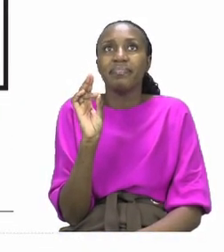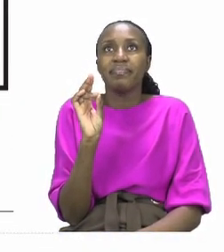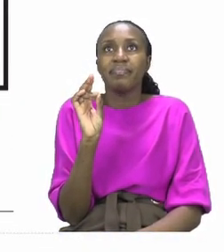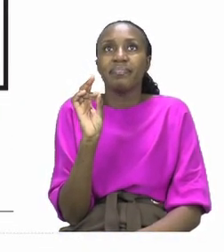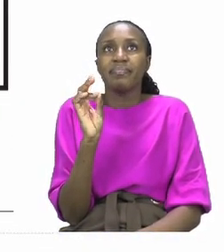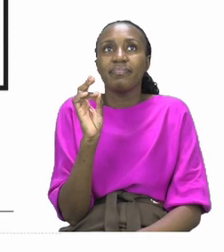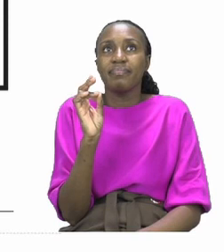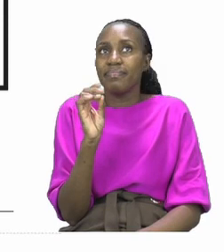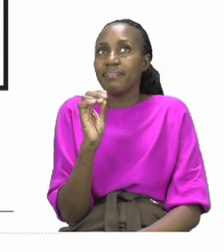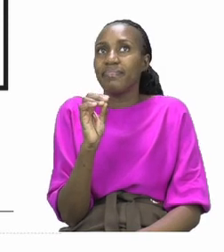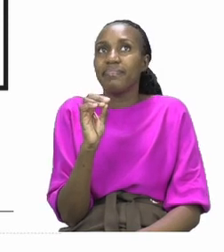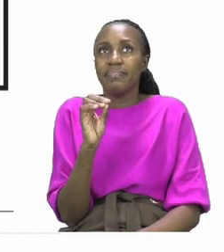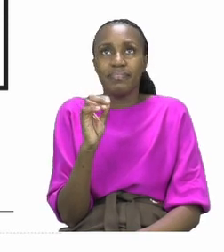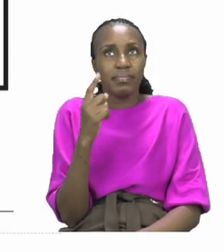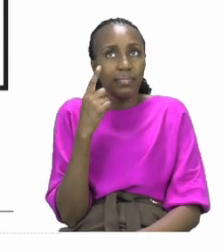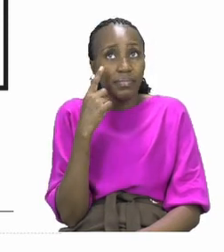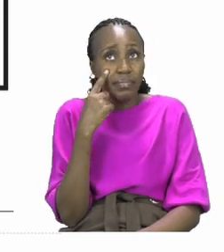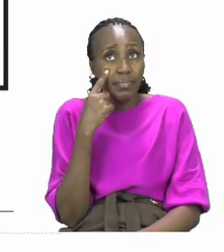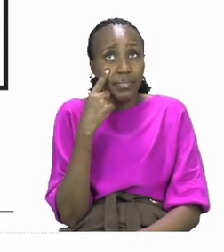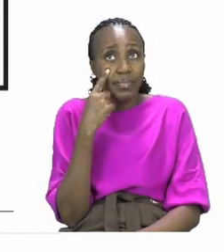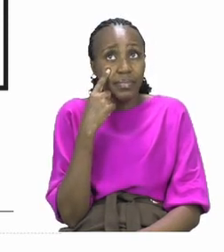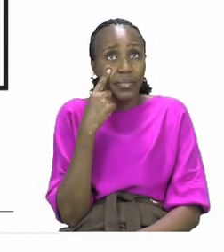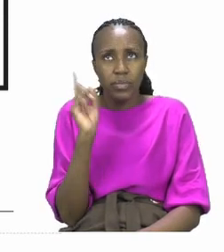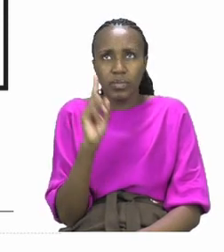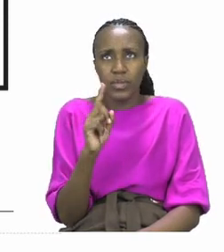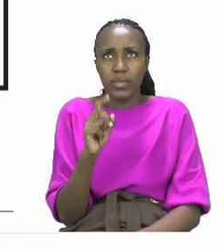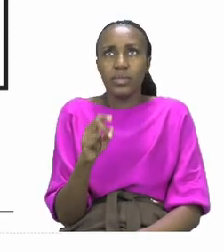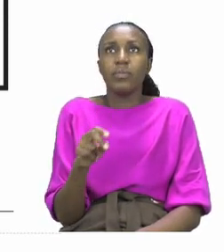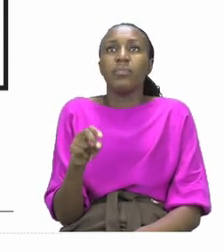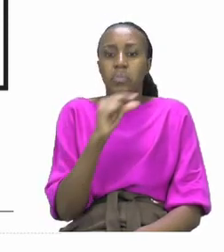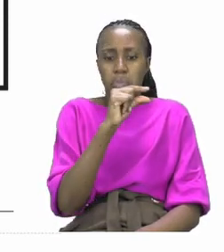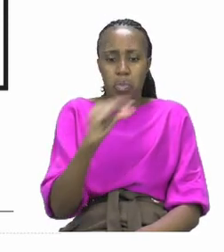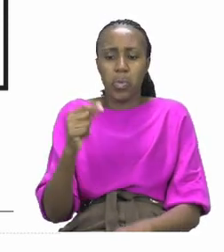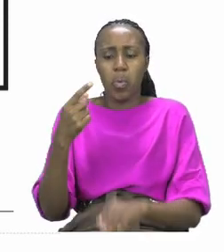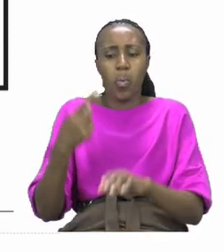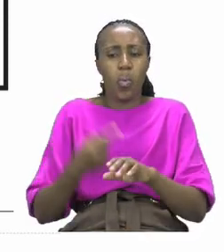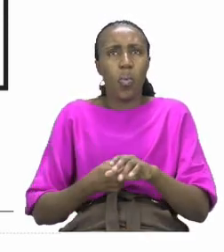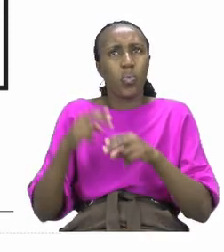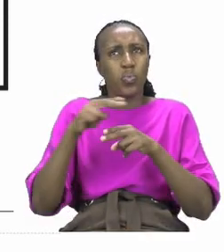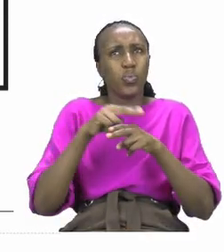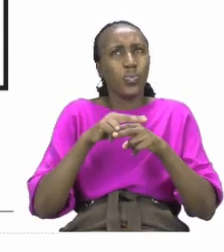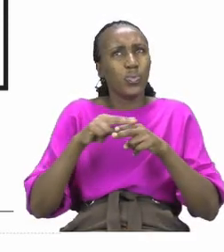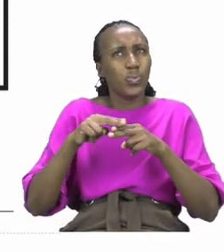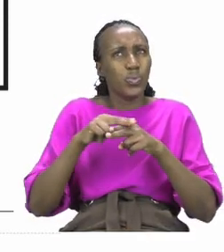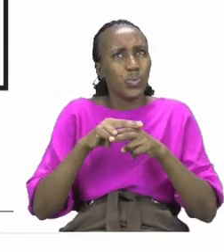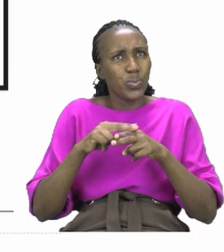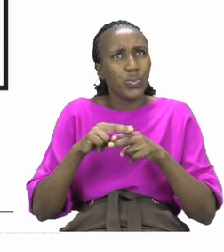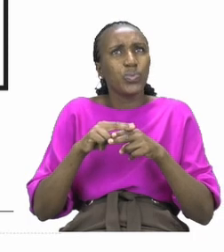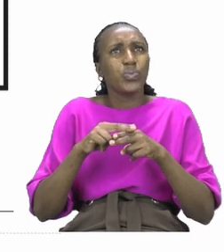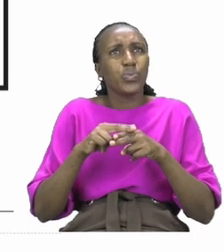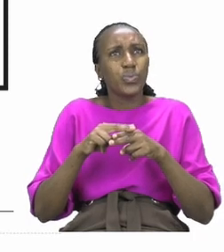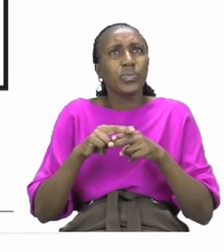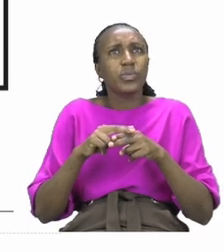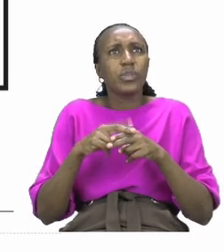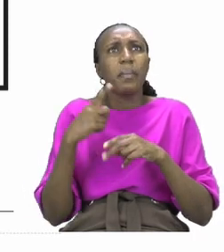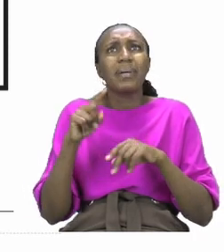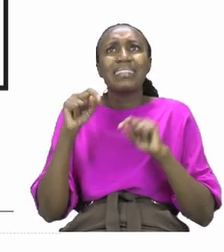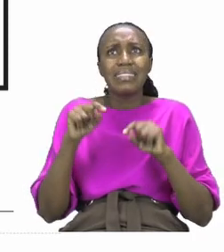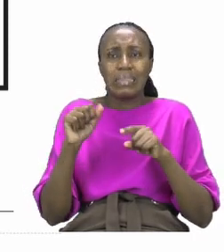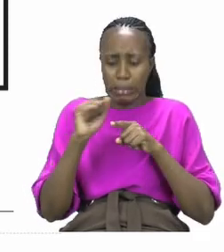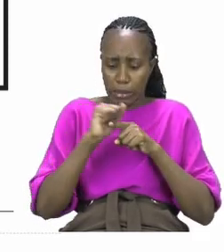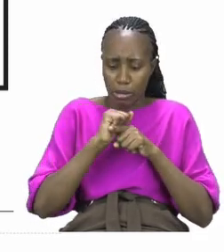with our sight words. Now remember, sight words are words we always use, but we need to practice using